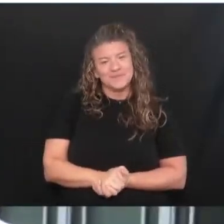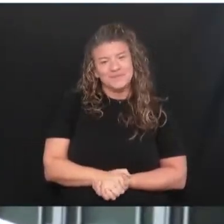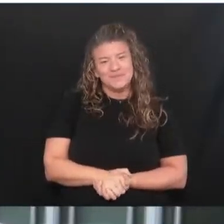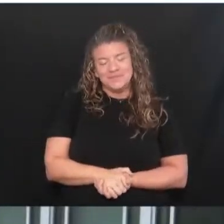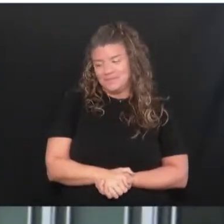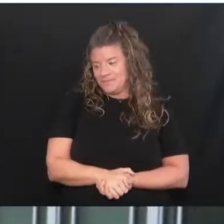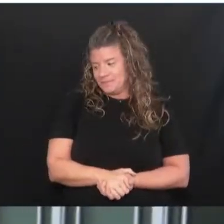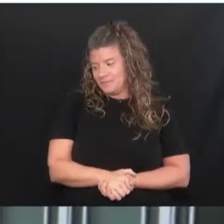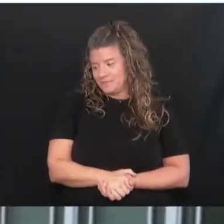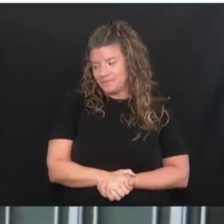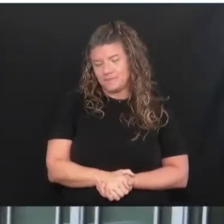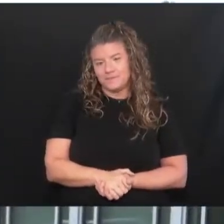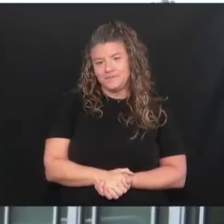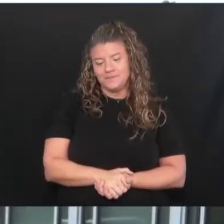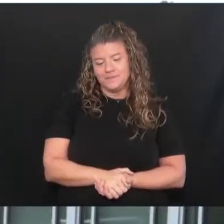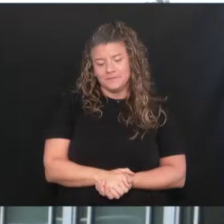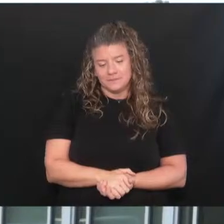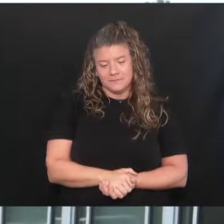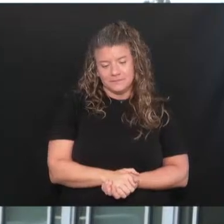is yours, son.